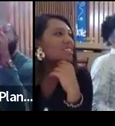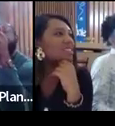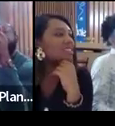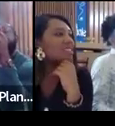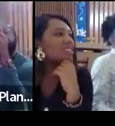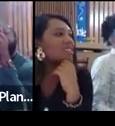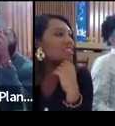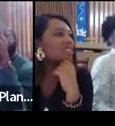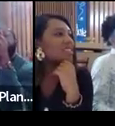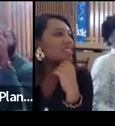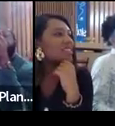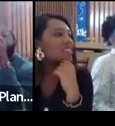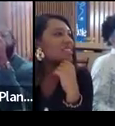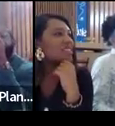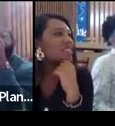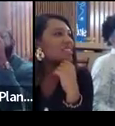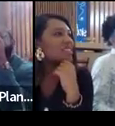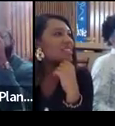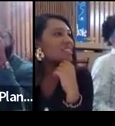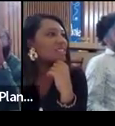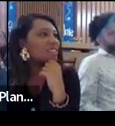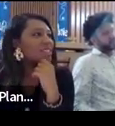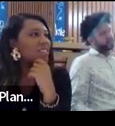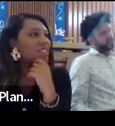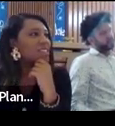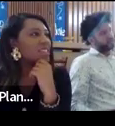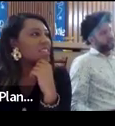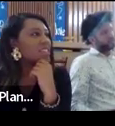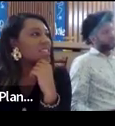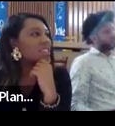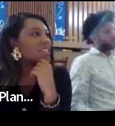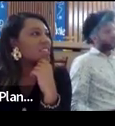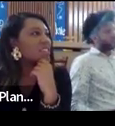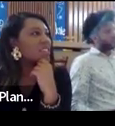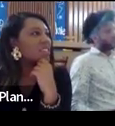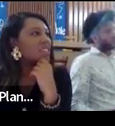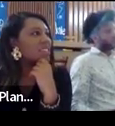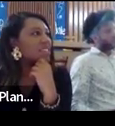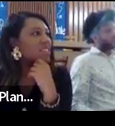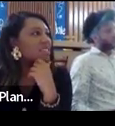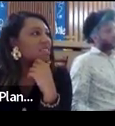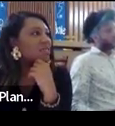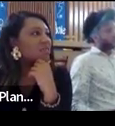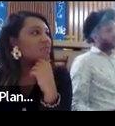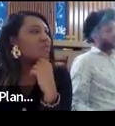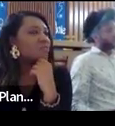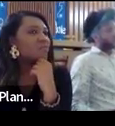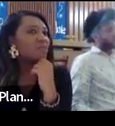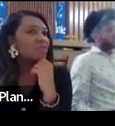community. I am actually reading on behalf. That was Dr. Rhonda Wallace.